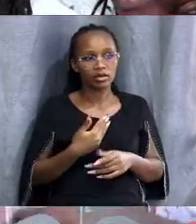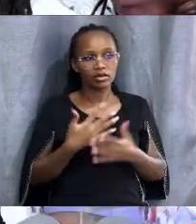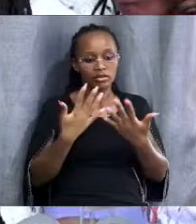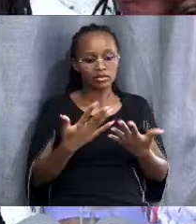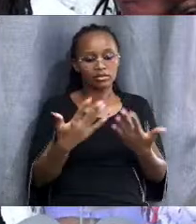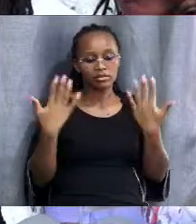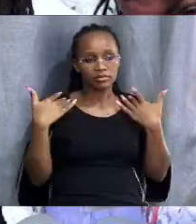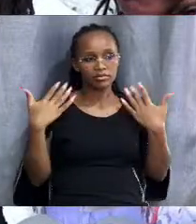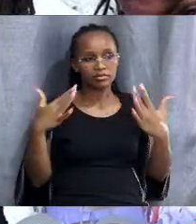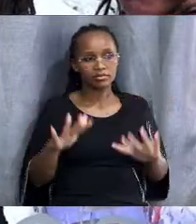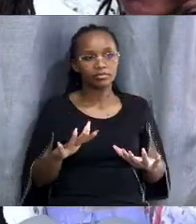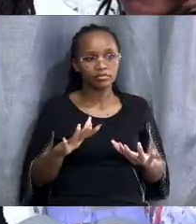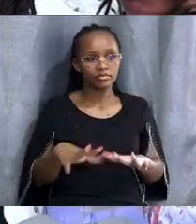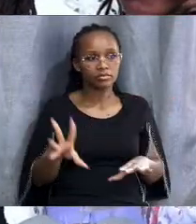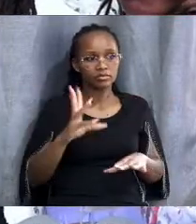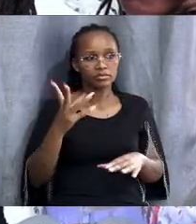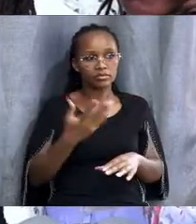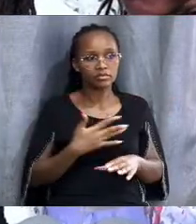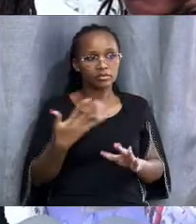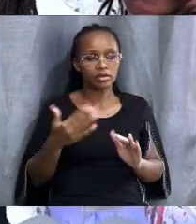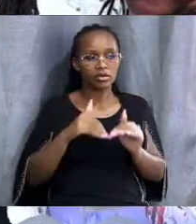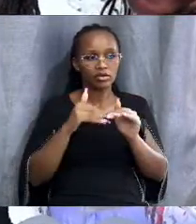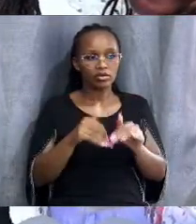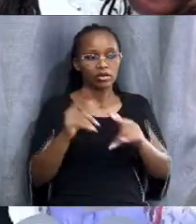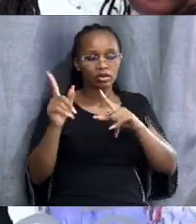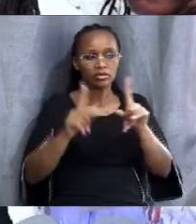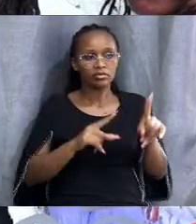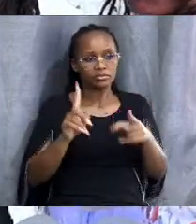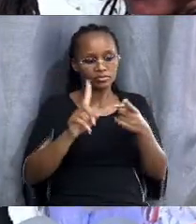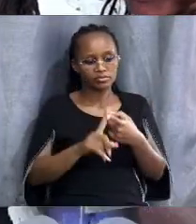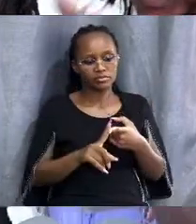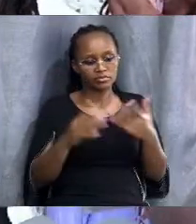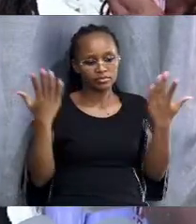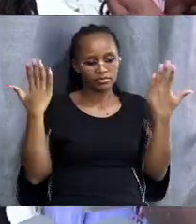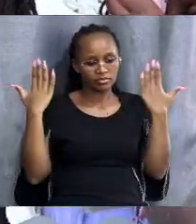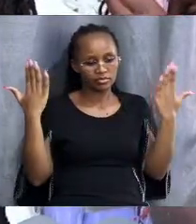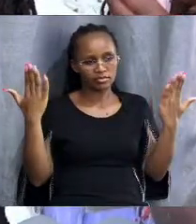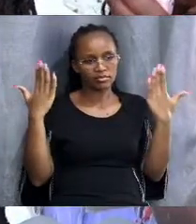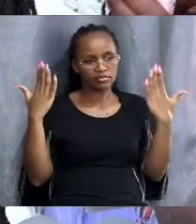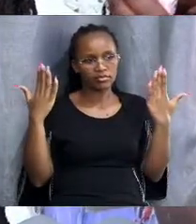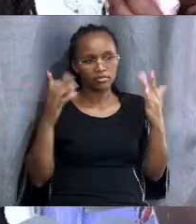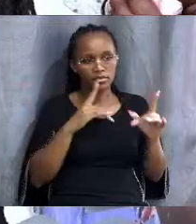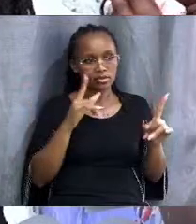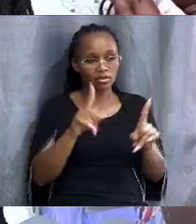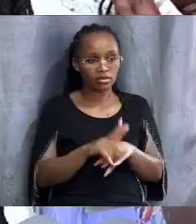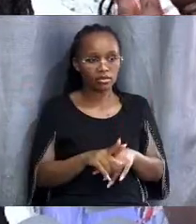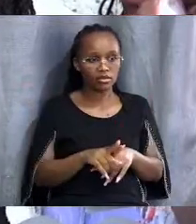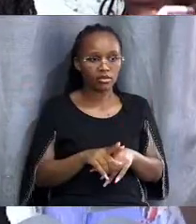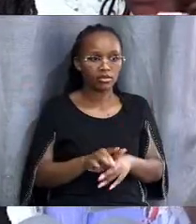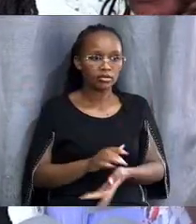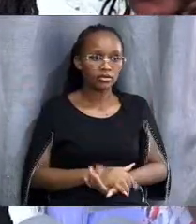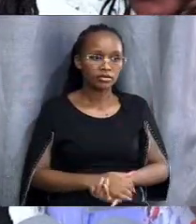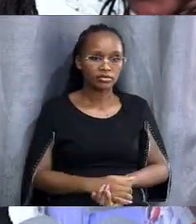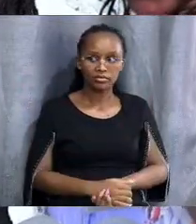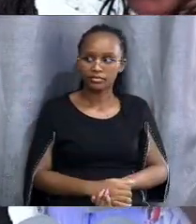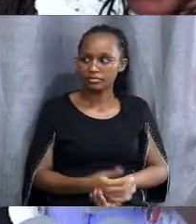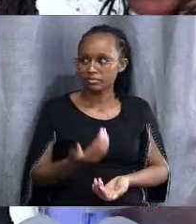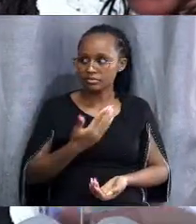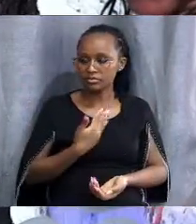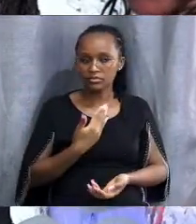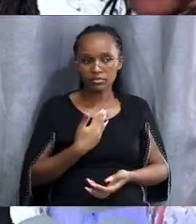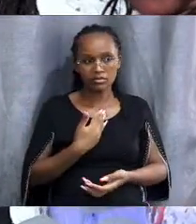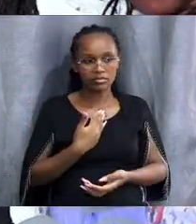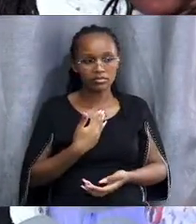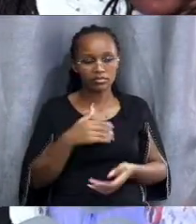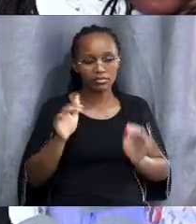of the angels as you embark on your journey to eternity, dear brother. Though you may go